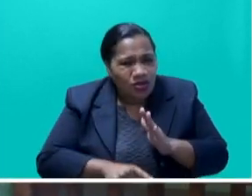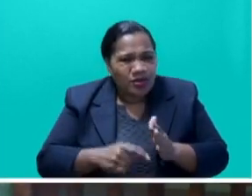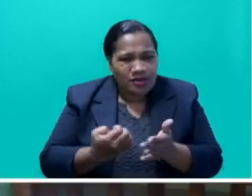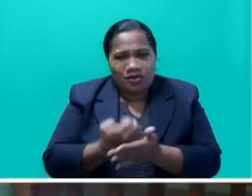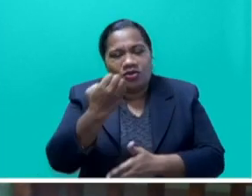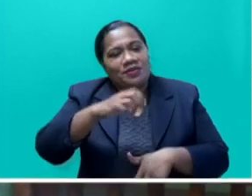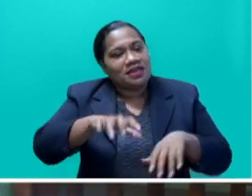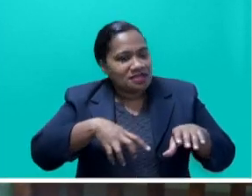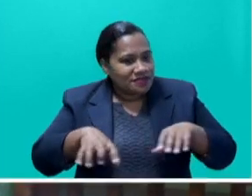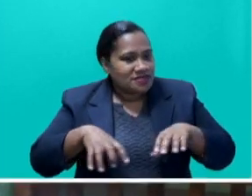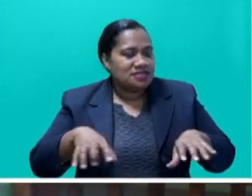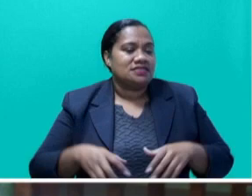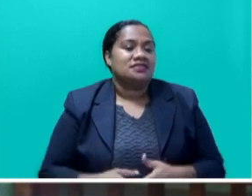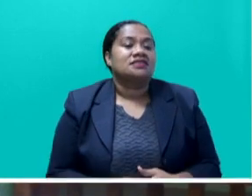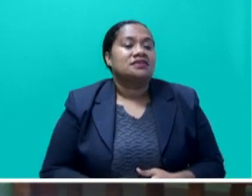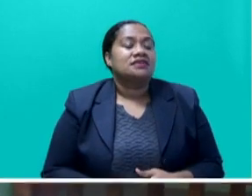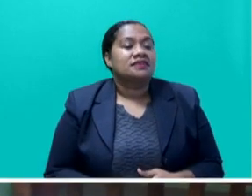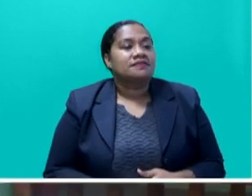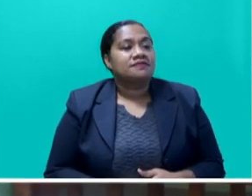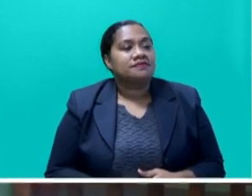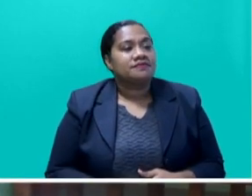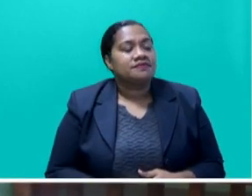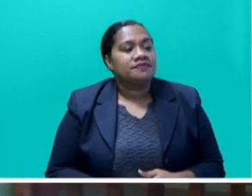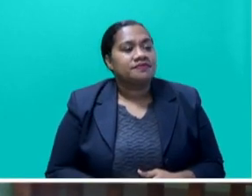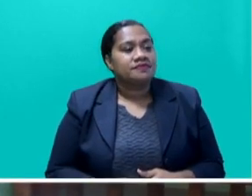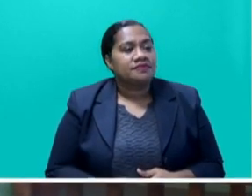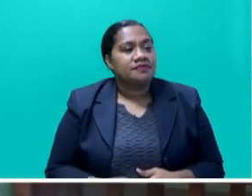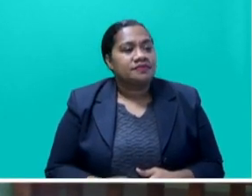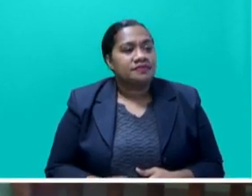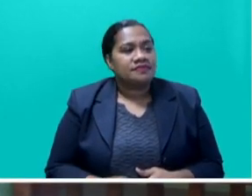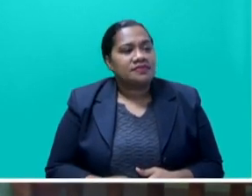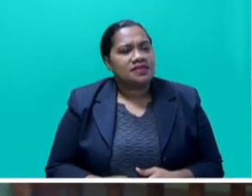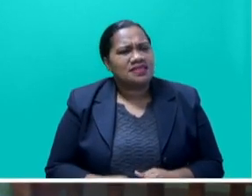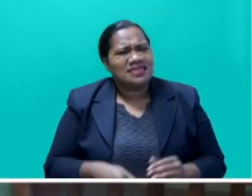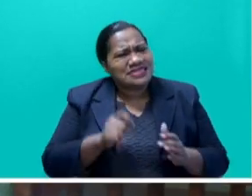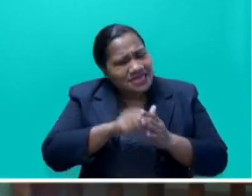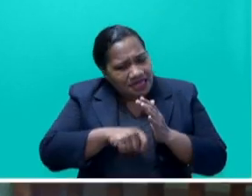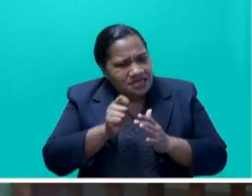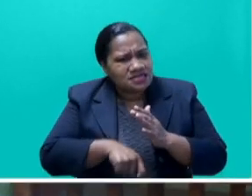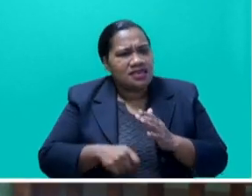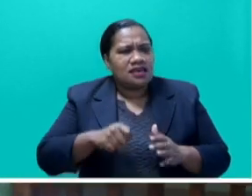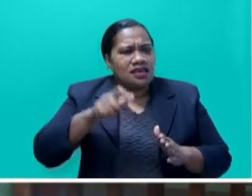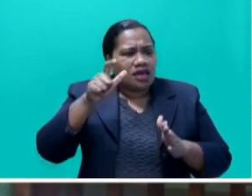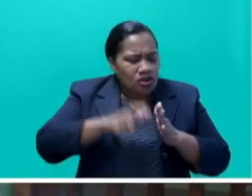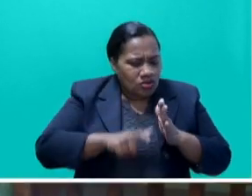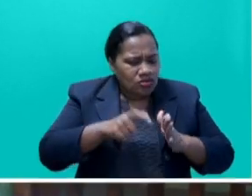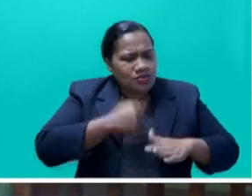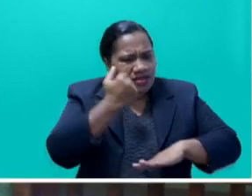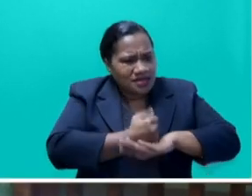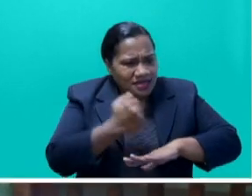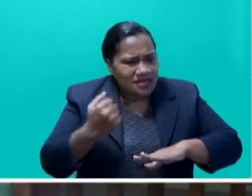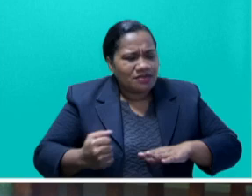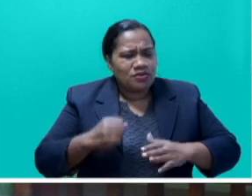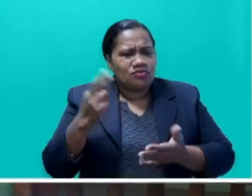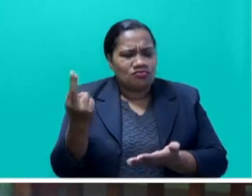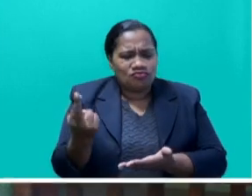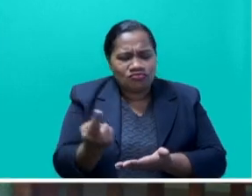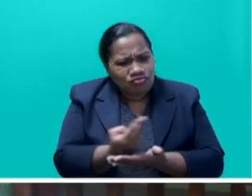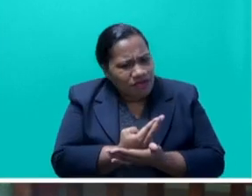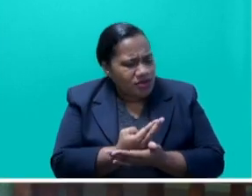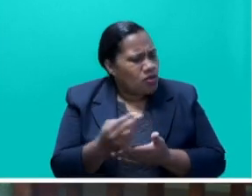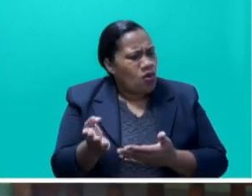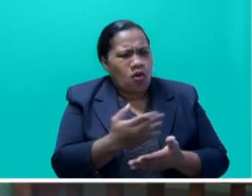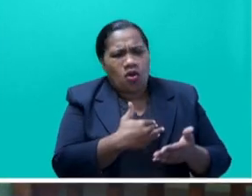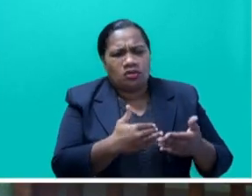activities. Low economic activities mean low taxes and lower government revenue. We are all managing through this COVID-19